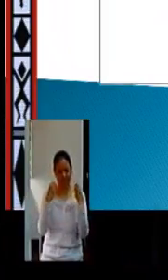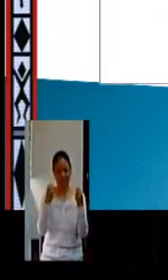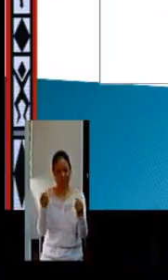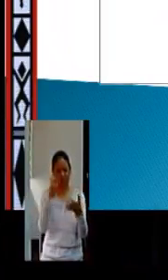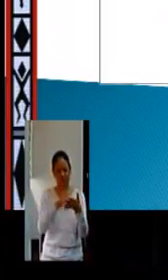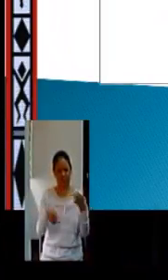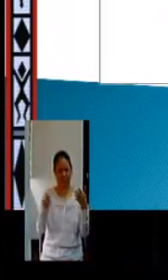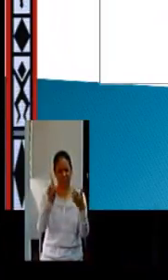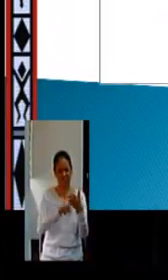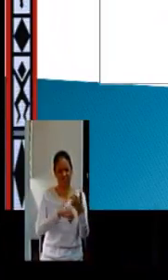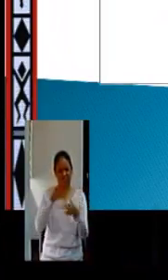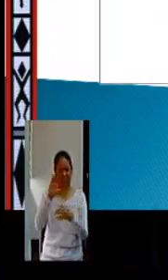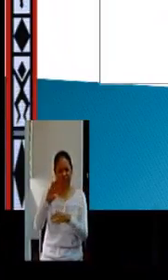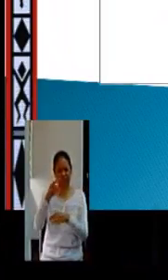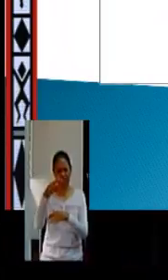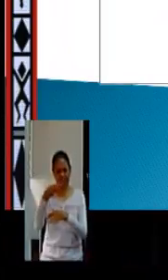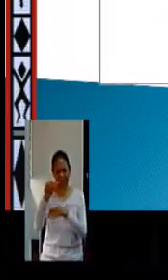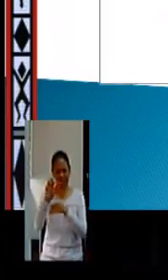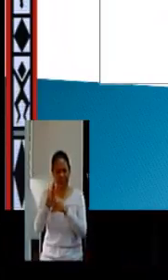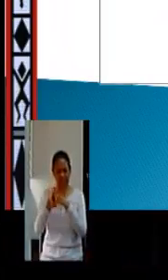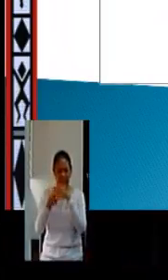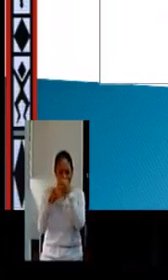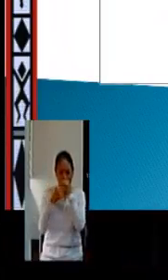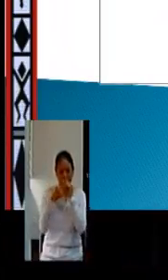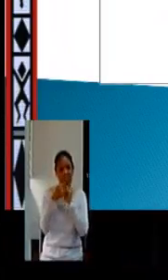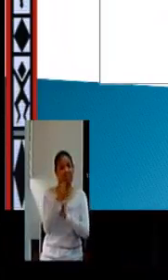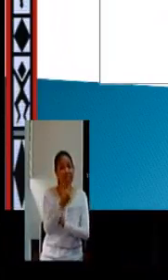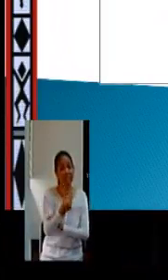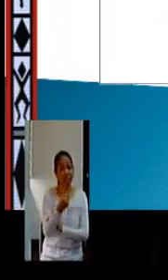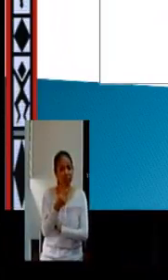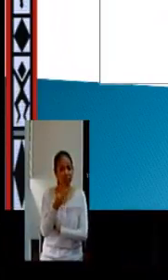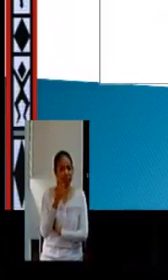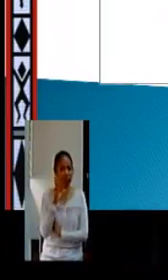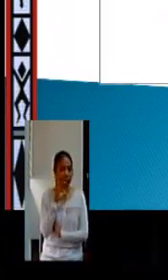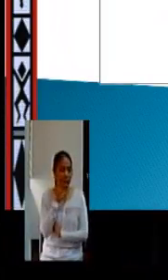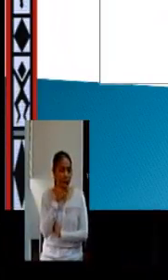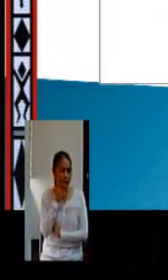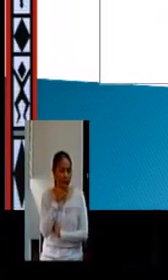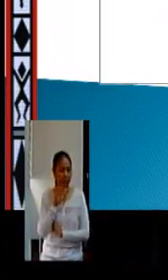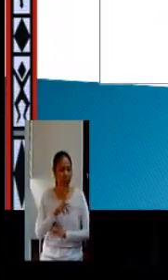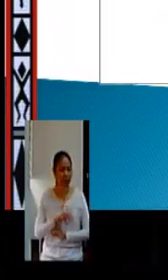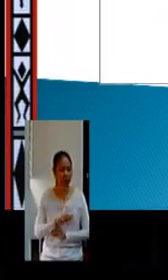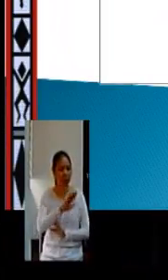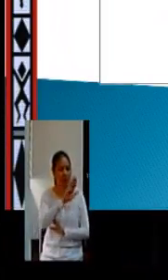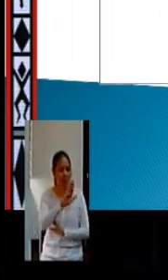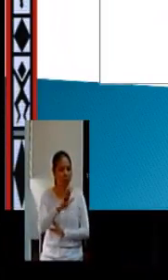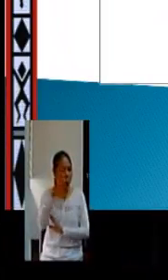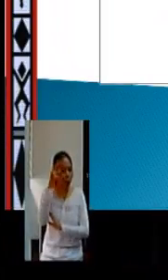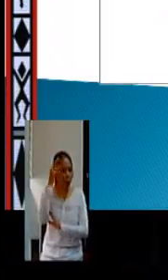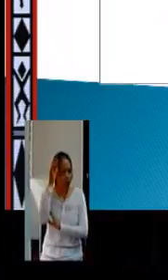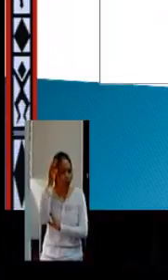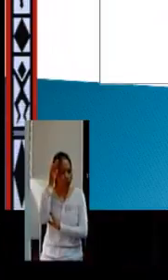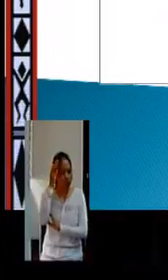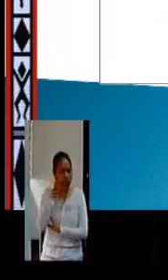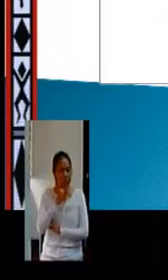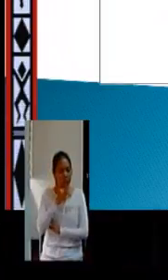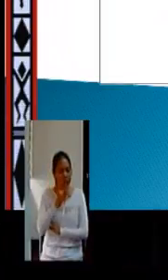the Commission on Human Rights by saying, "Your concern is human